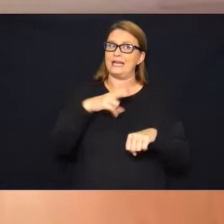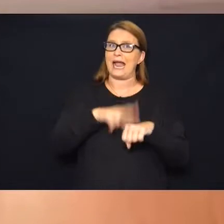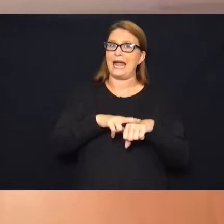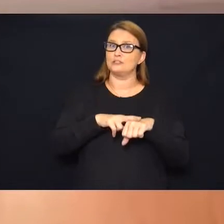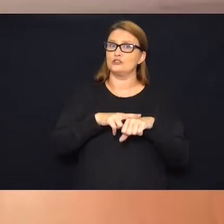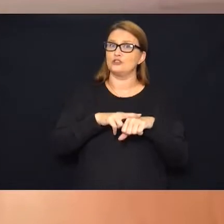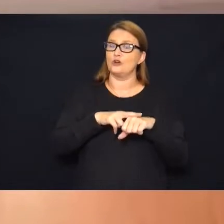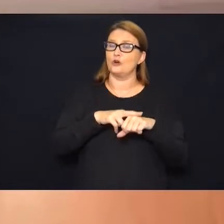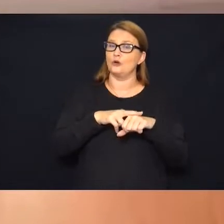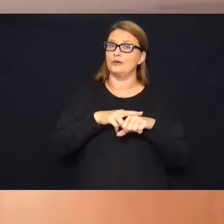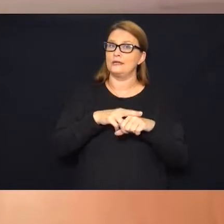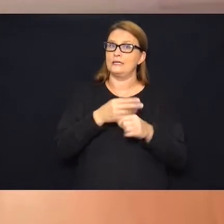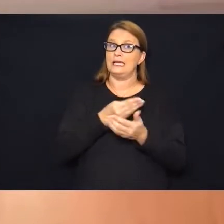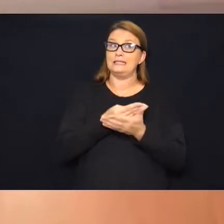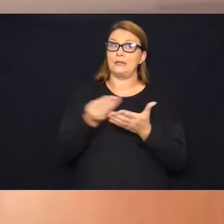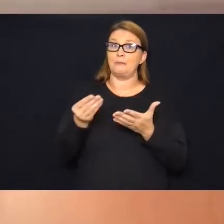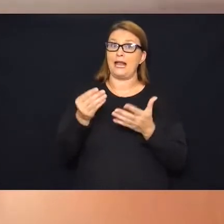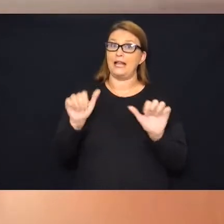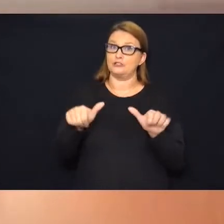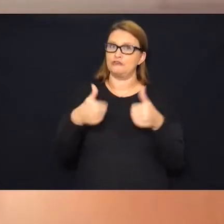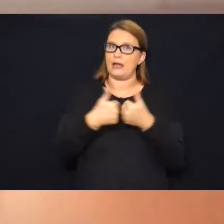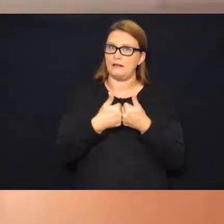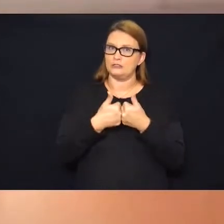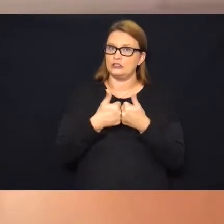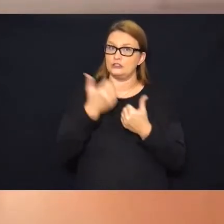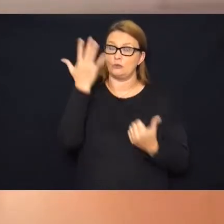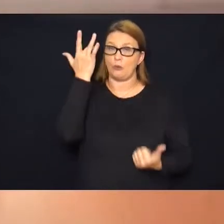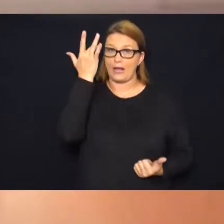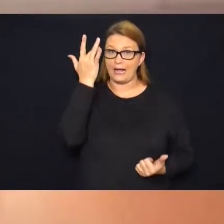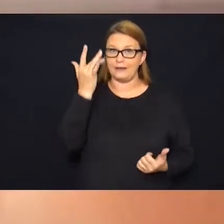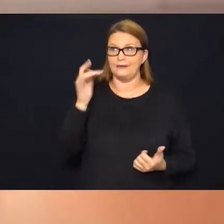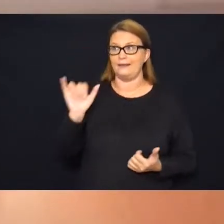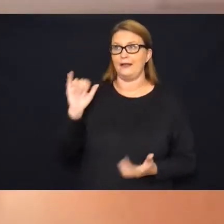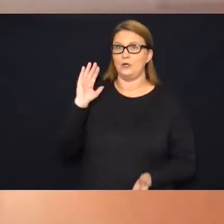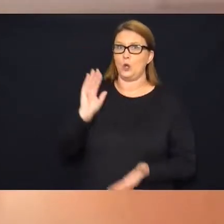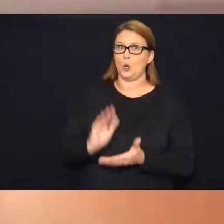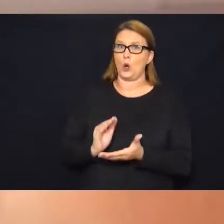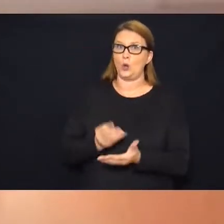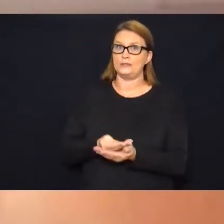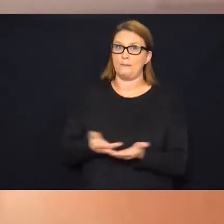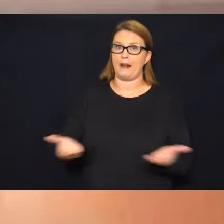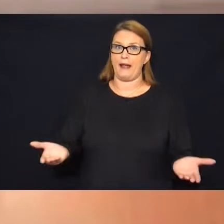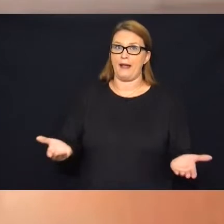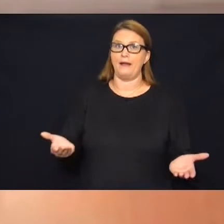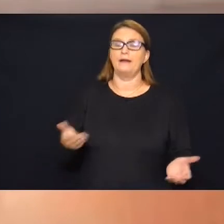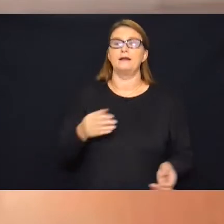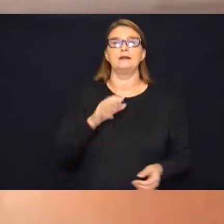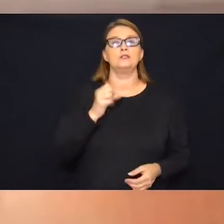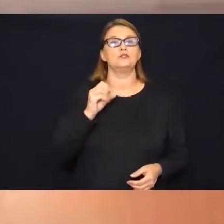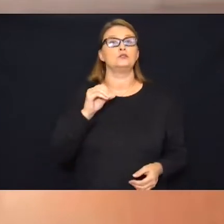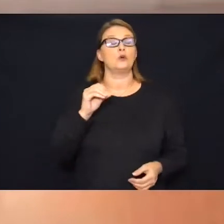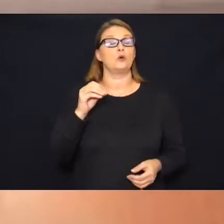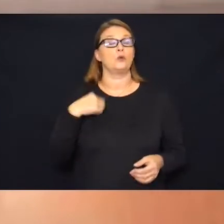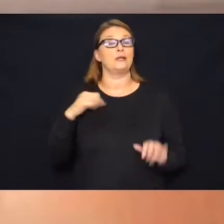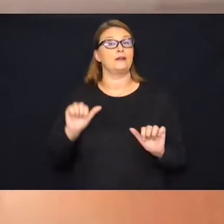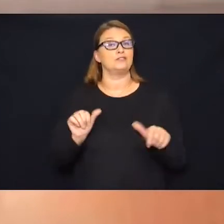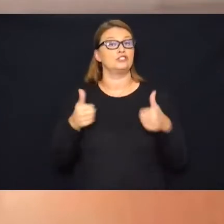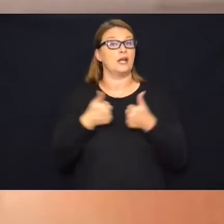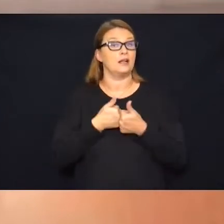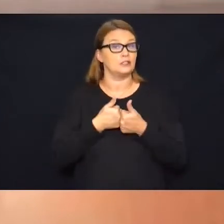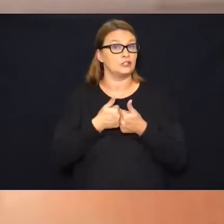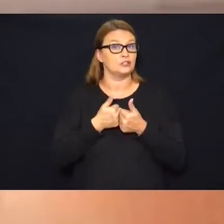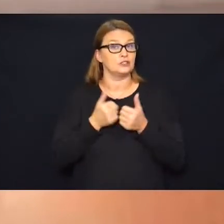chain challenges with antibodies and antivirals. And then there are also challenges